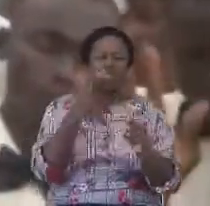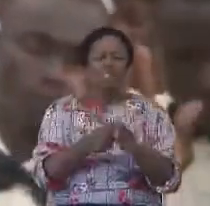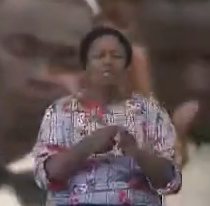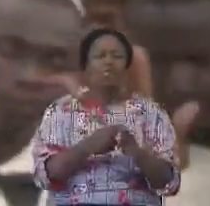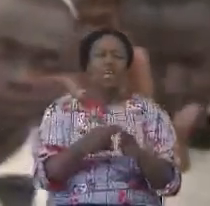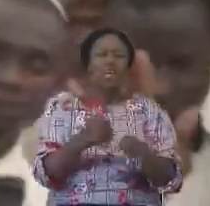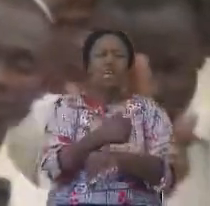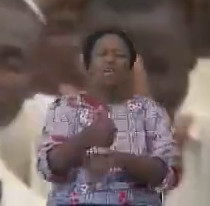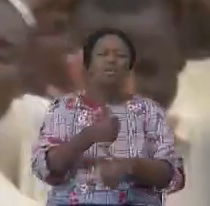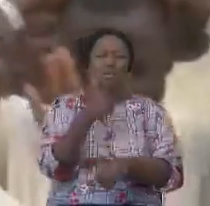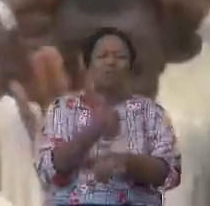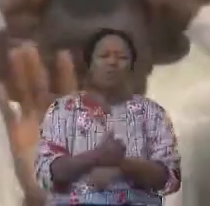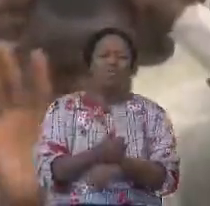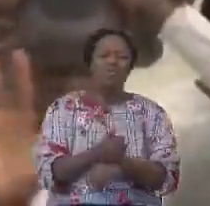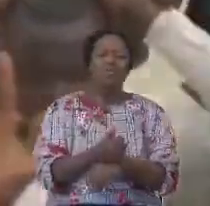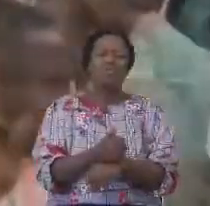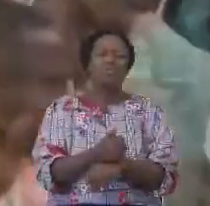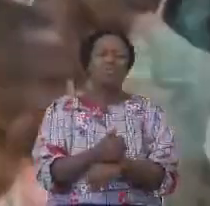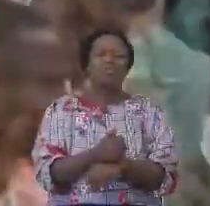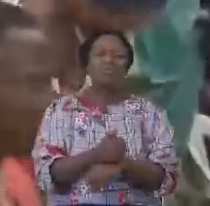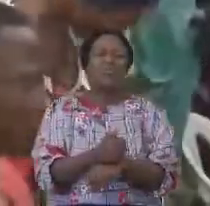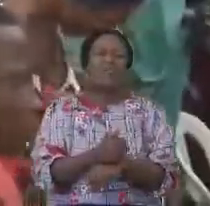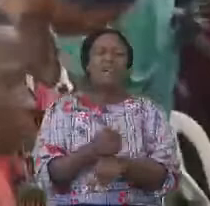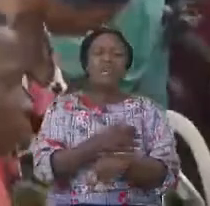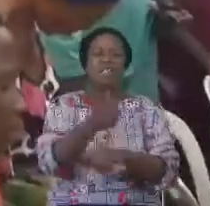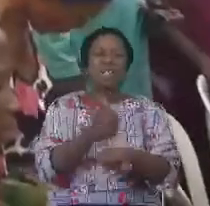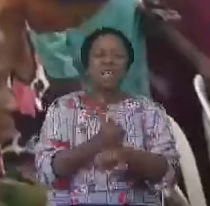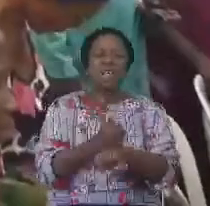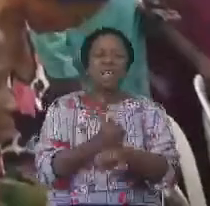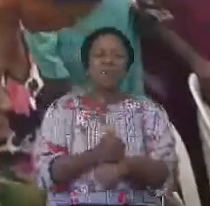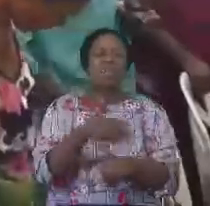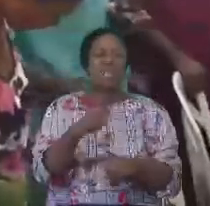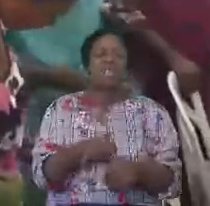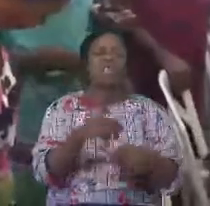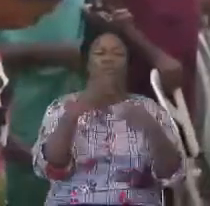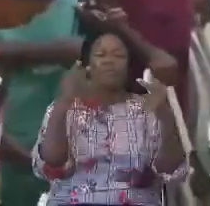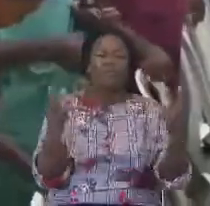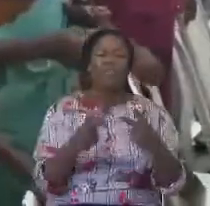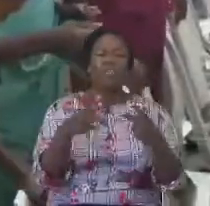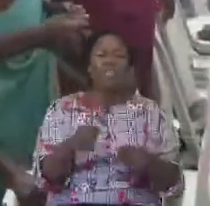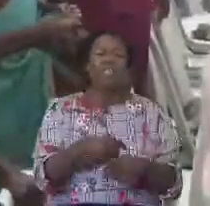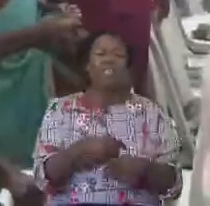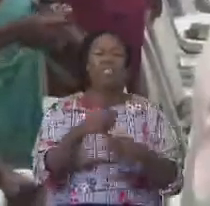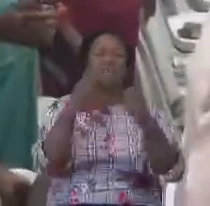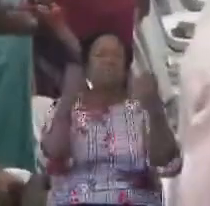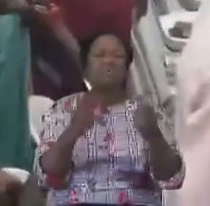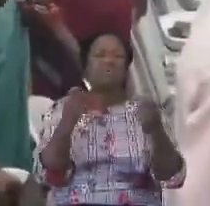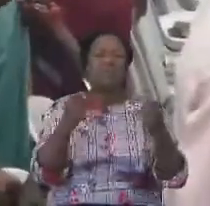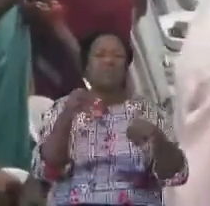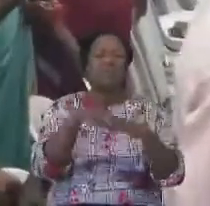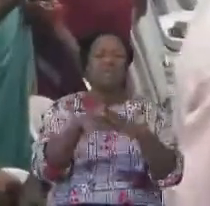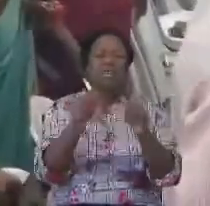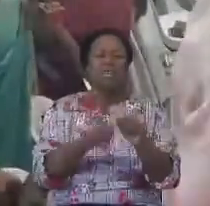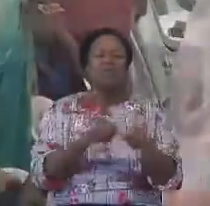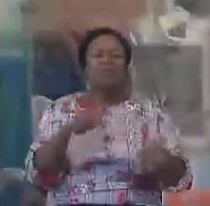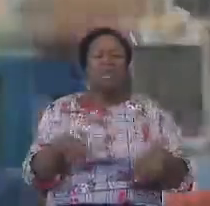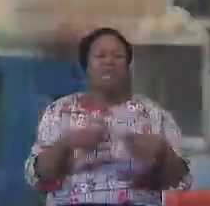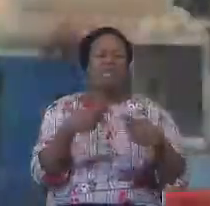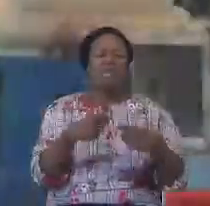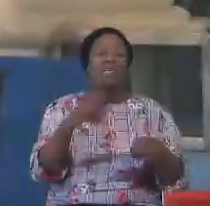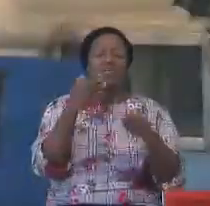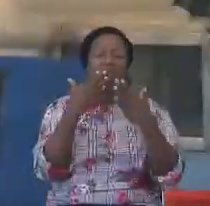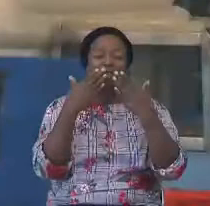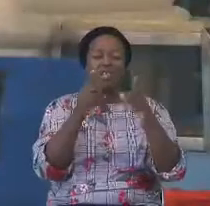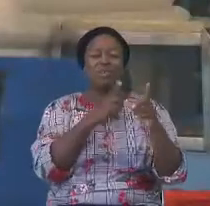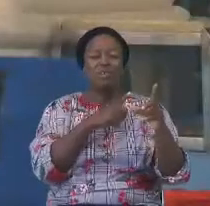triumph unto triumph in Jesus' name. Affirm, confirm, establish the